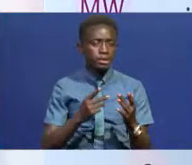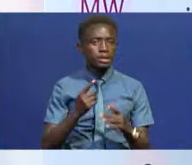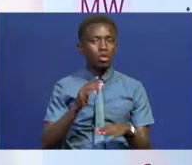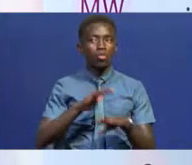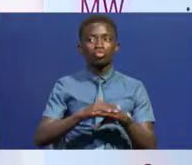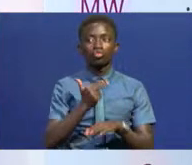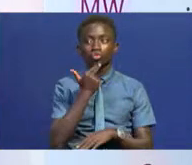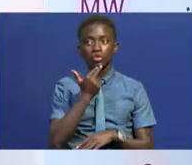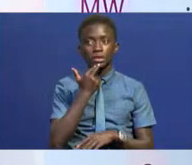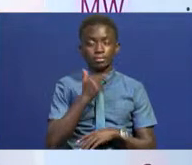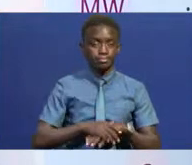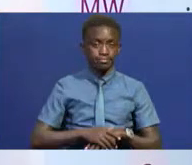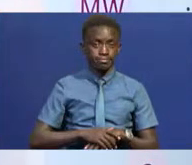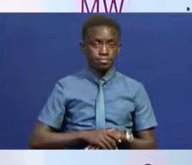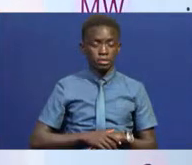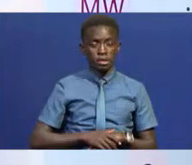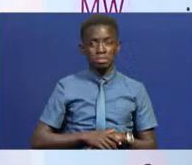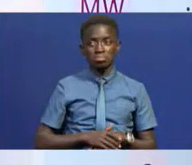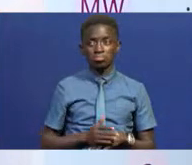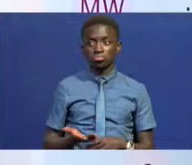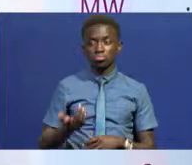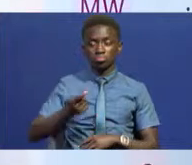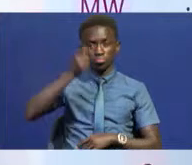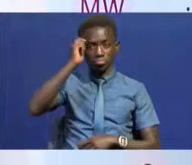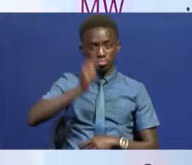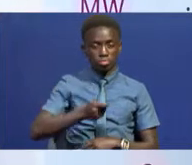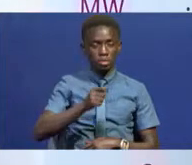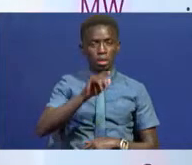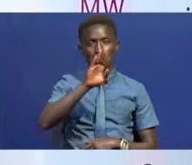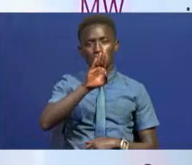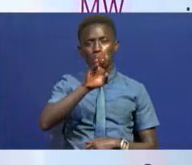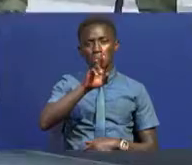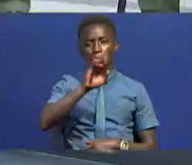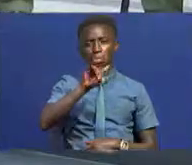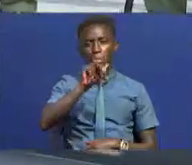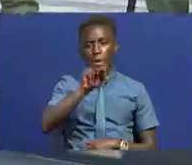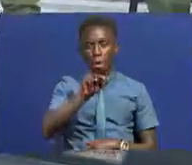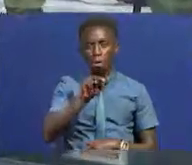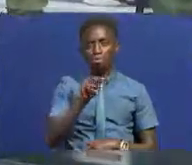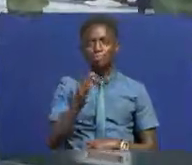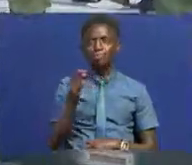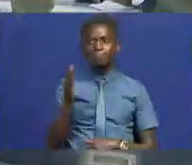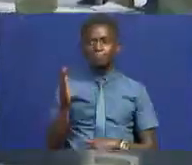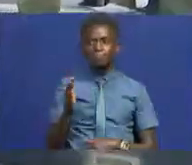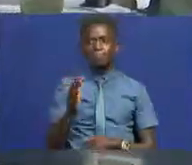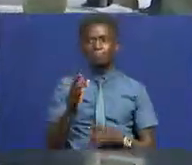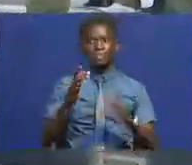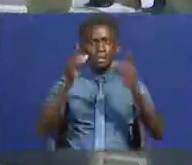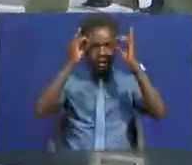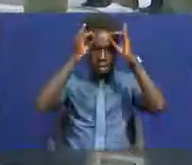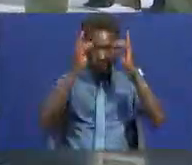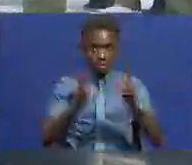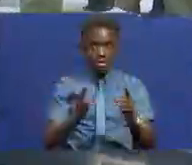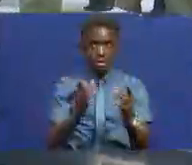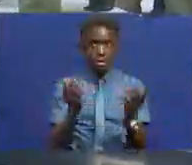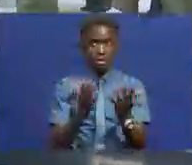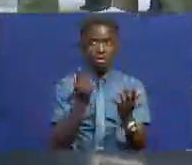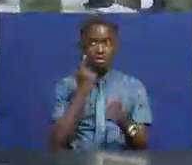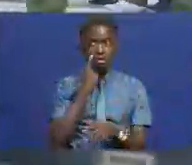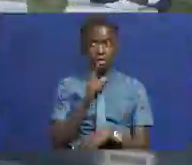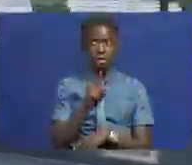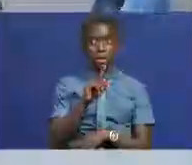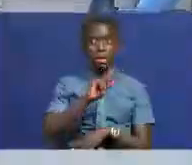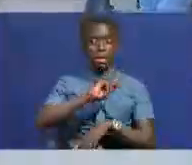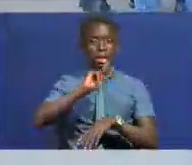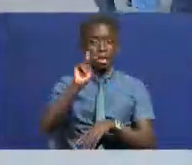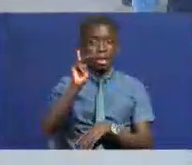Justice Brian Ongaya issuing a ruling following a case in which Kenyatta National Hospital sued the doctors' union KMPDU over